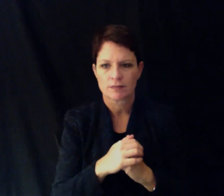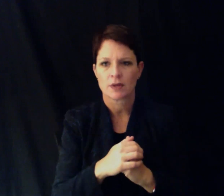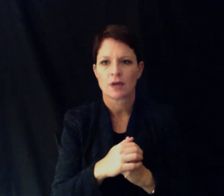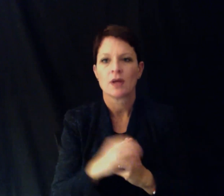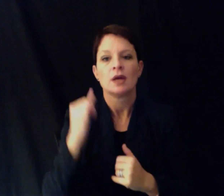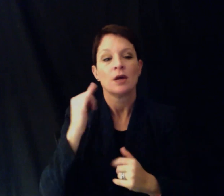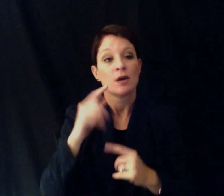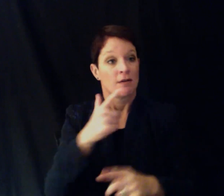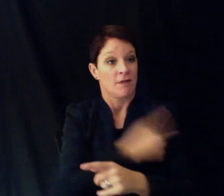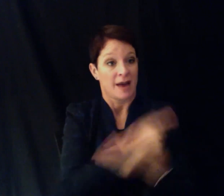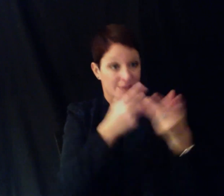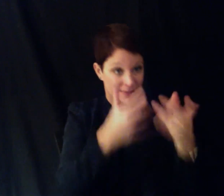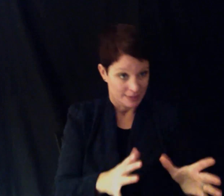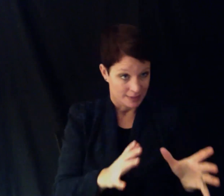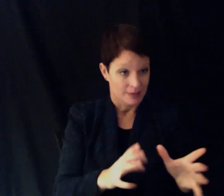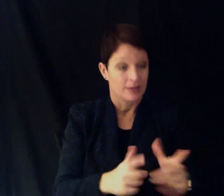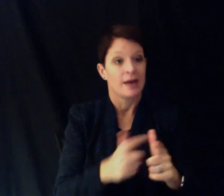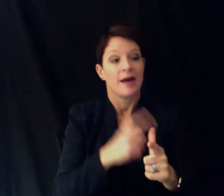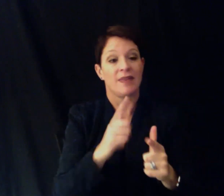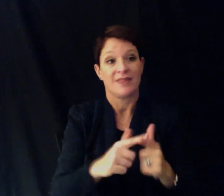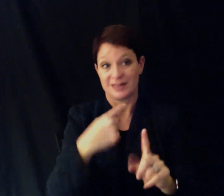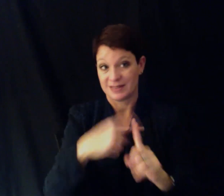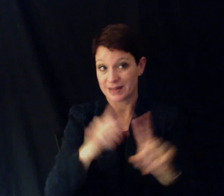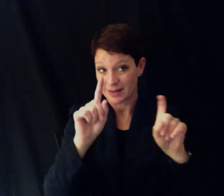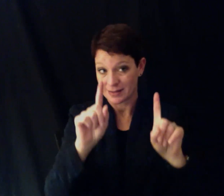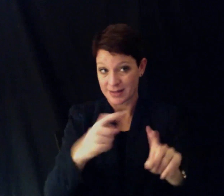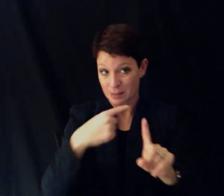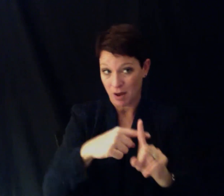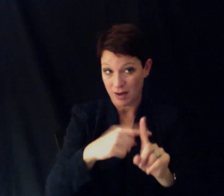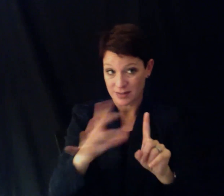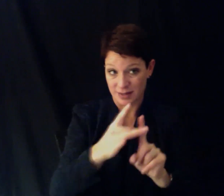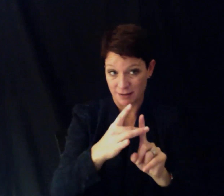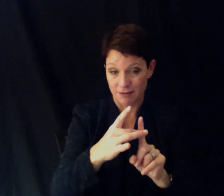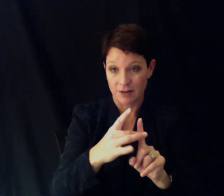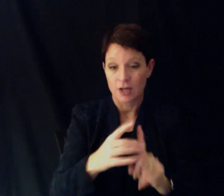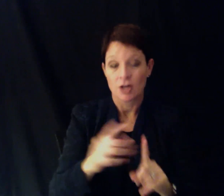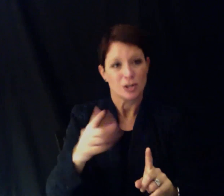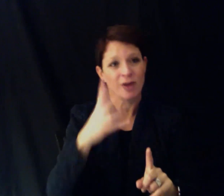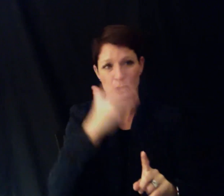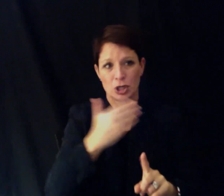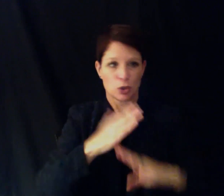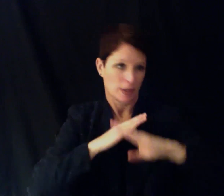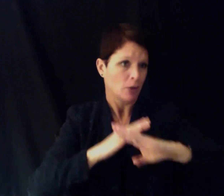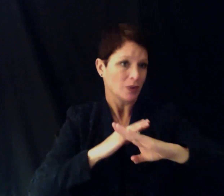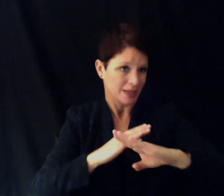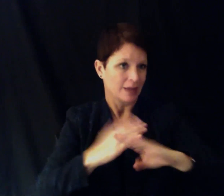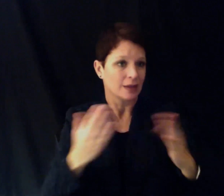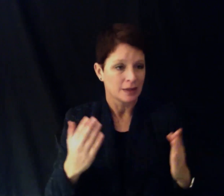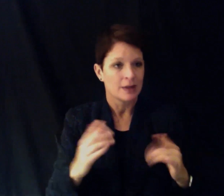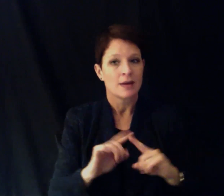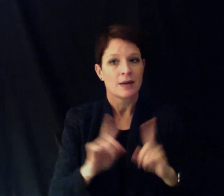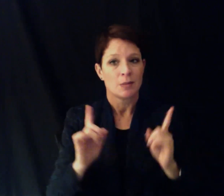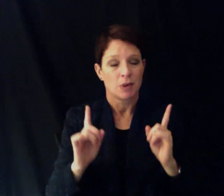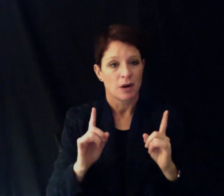the vaccine and also tested positive, you have pretty good immunity. The problem with